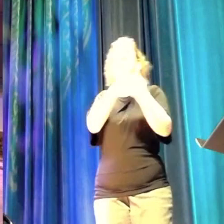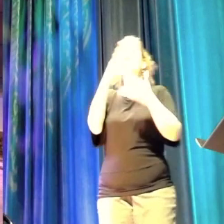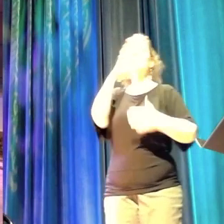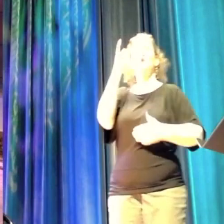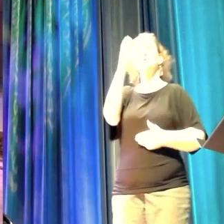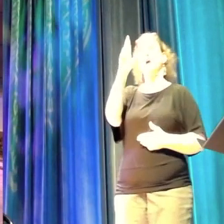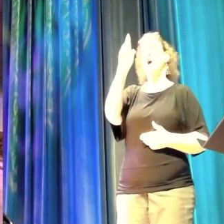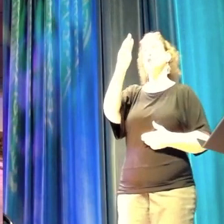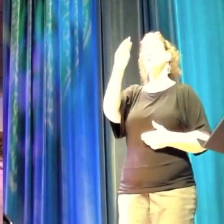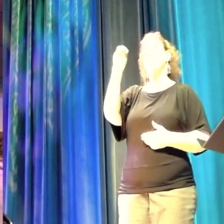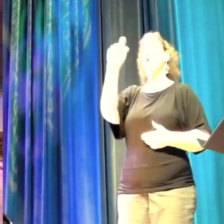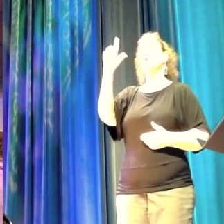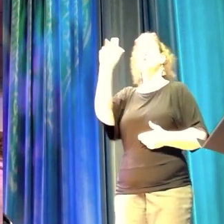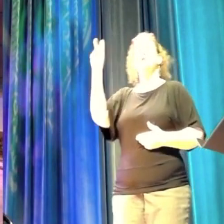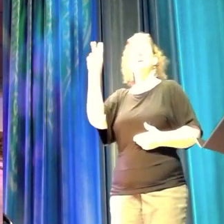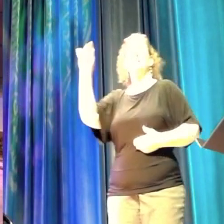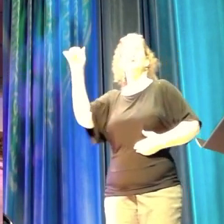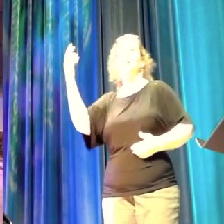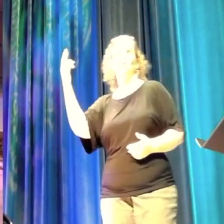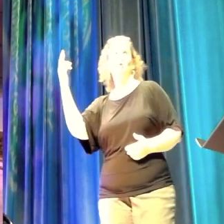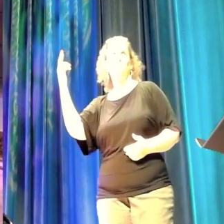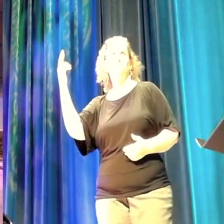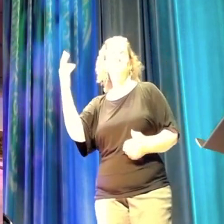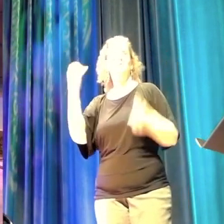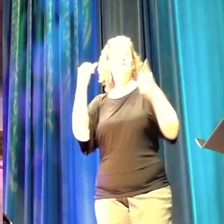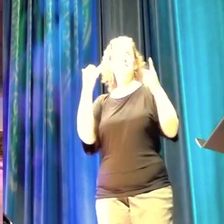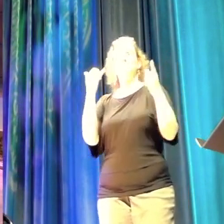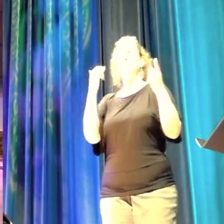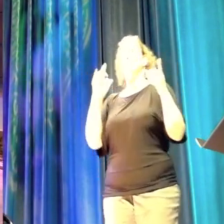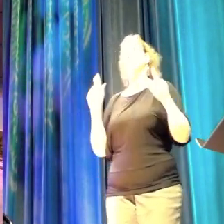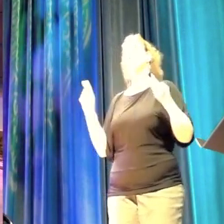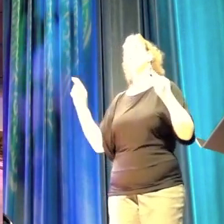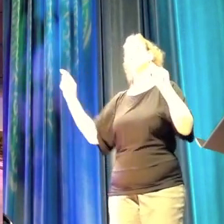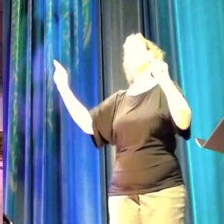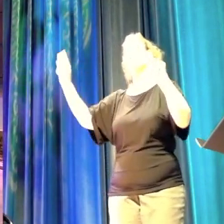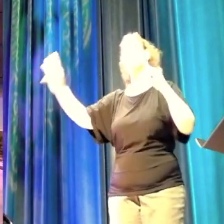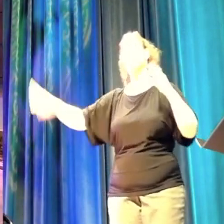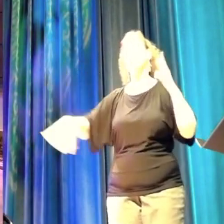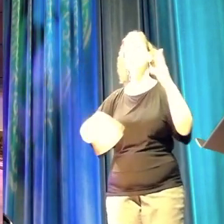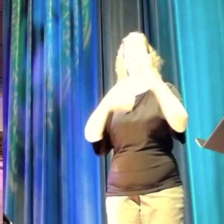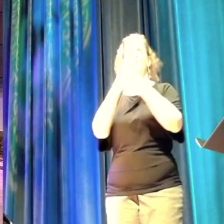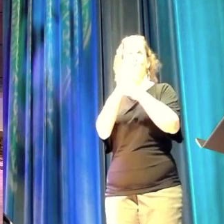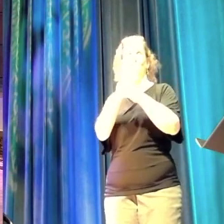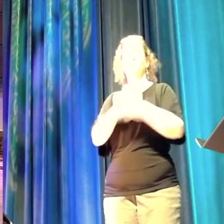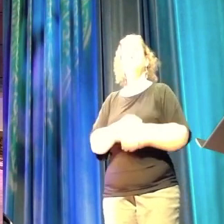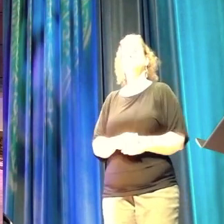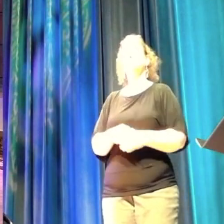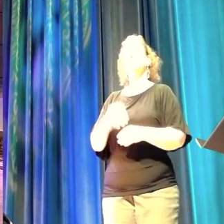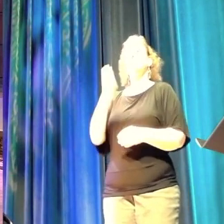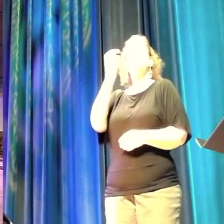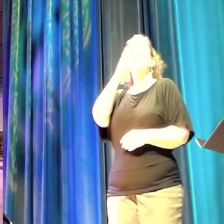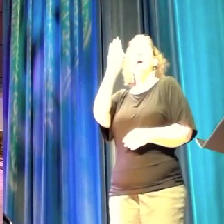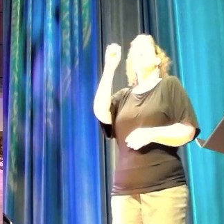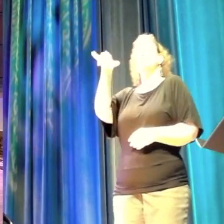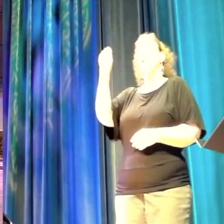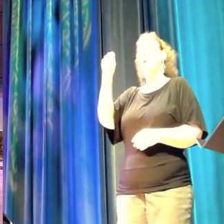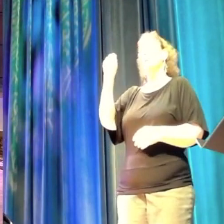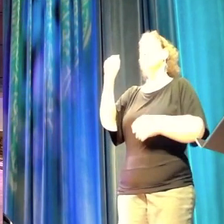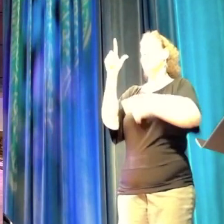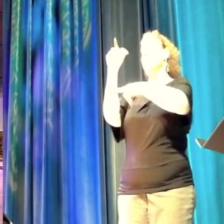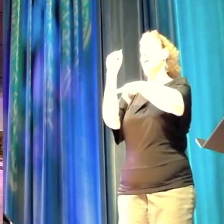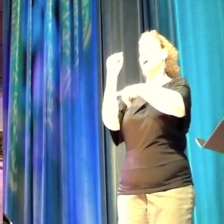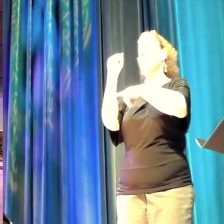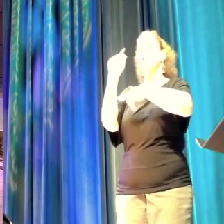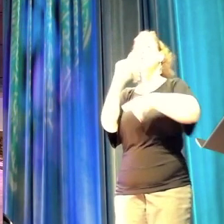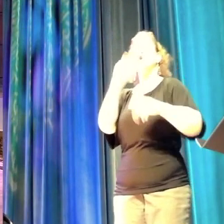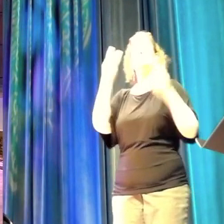King Jr. Their reach is now worldwide. The Blind Boys of Alabama have been groundbreakers in their